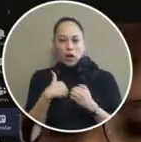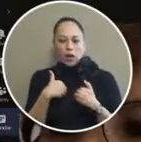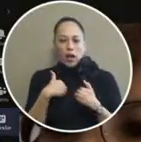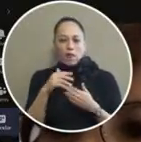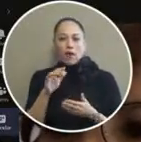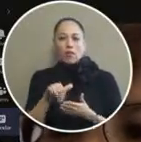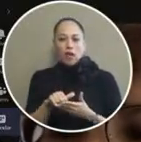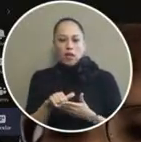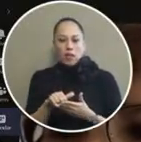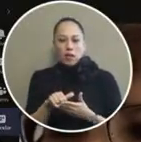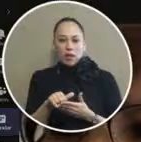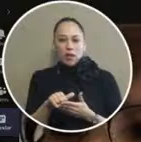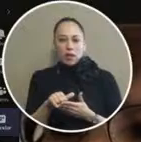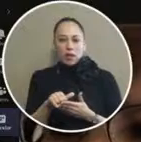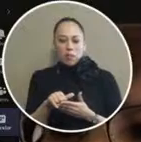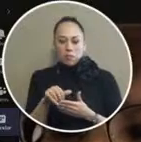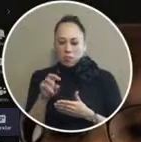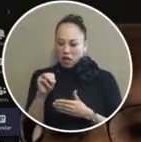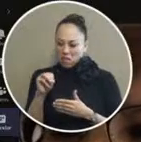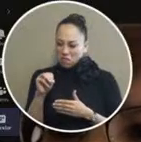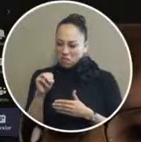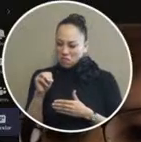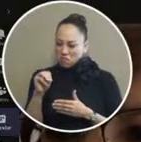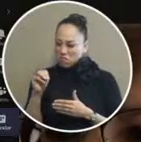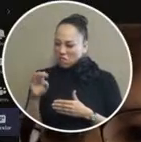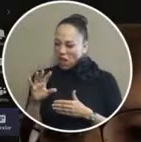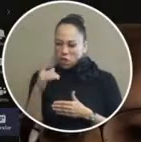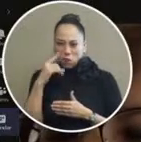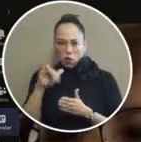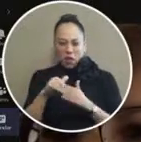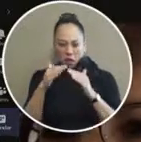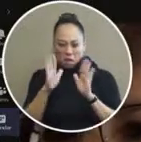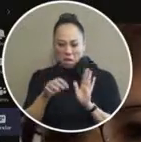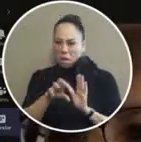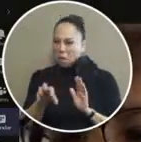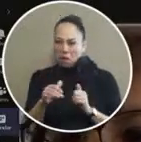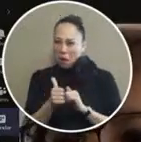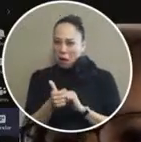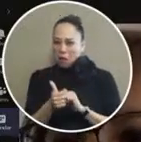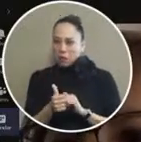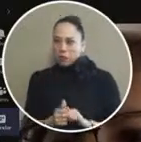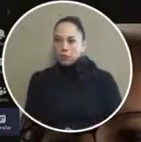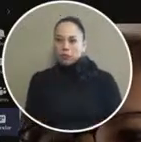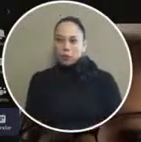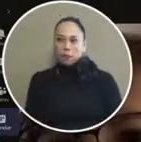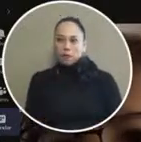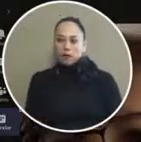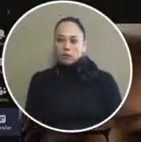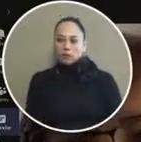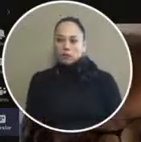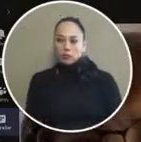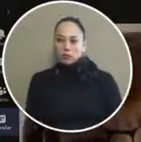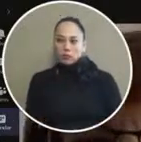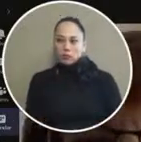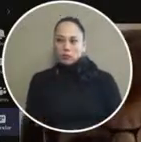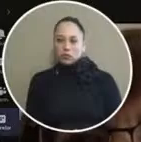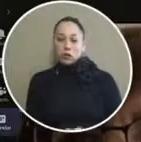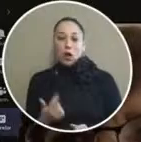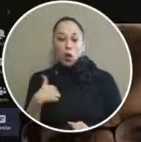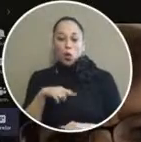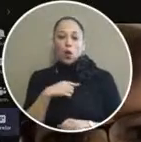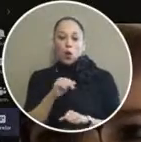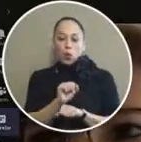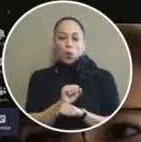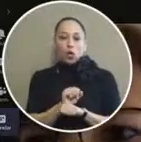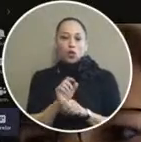to that MiFi to those poor neighborhoods. You have a plan yet? So we're working through